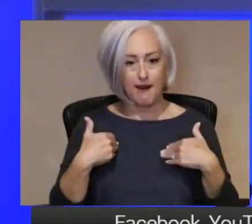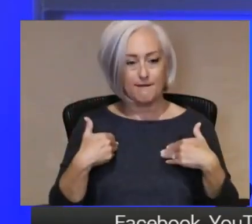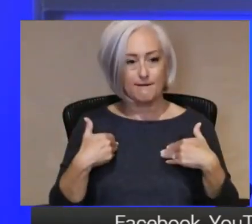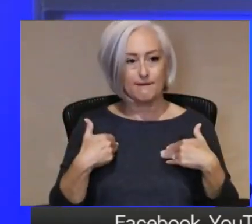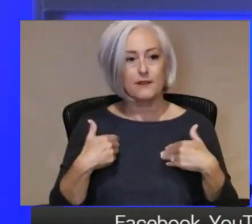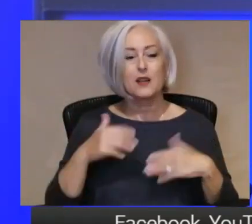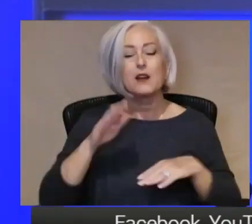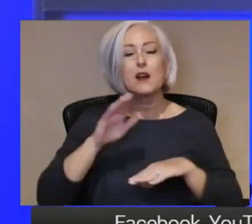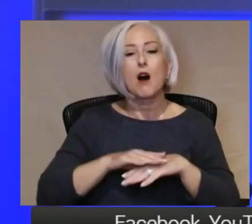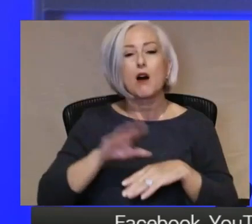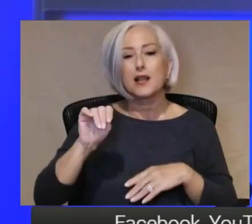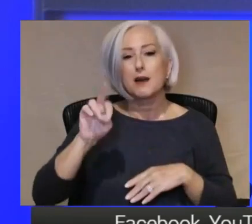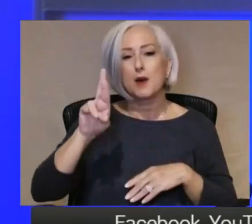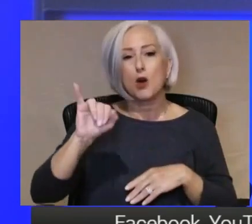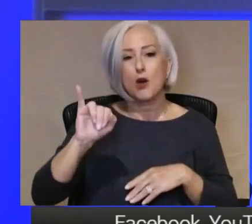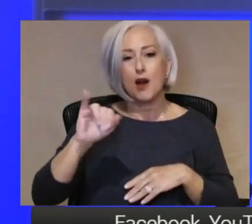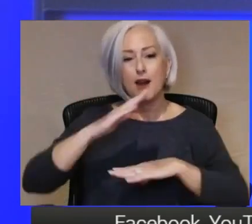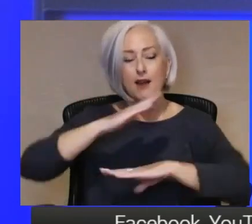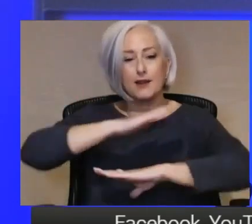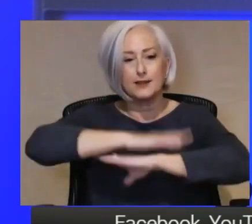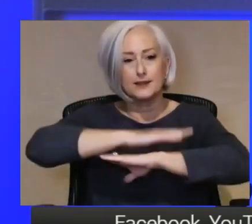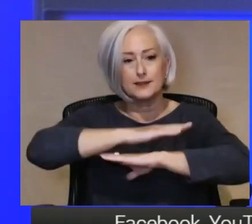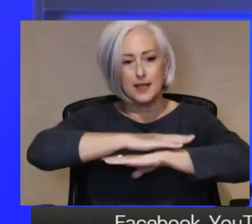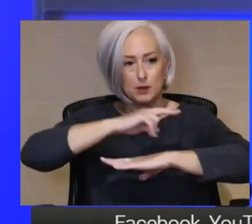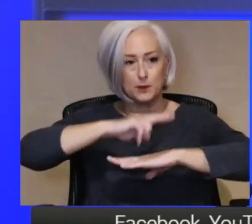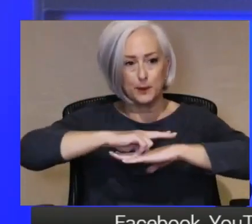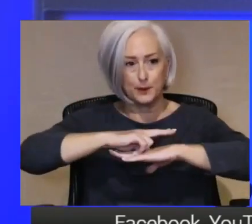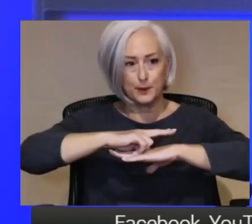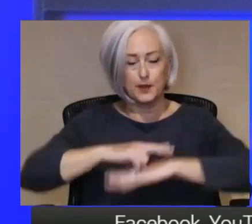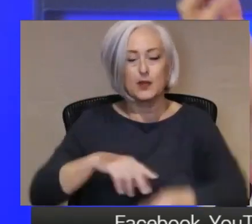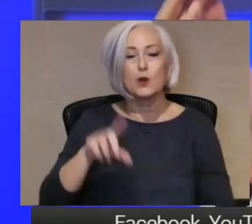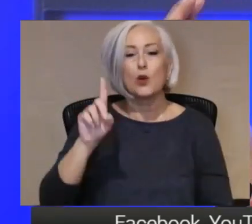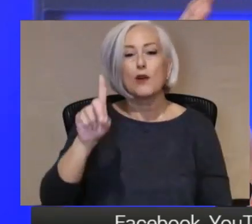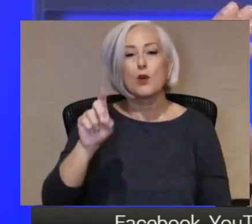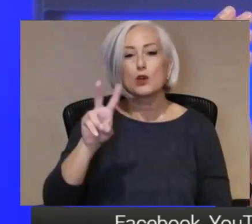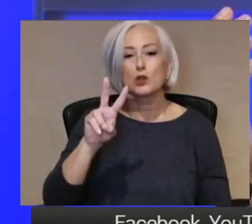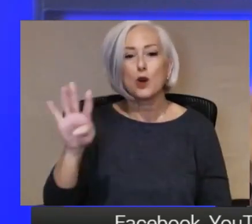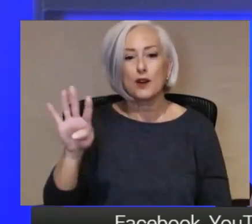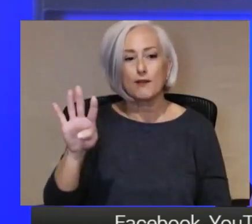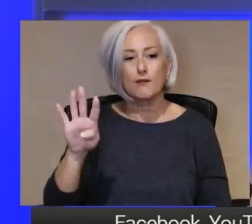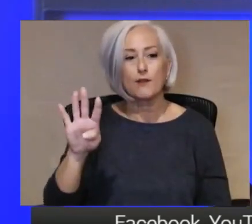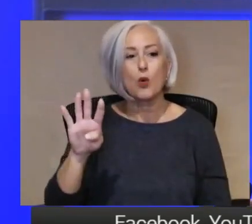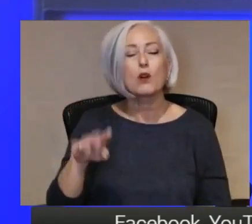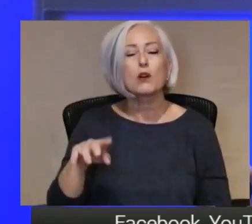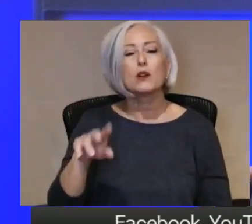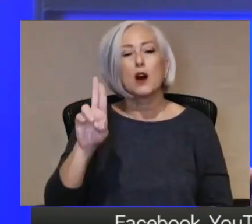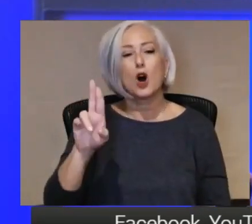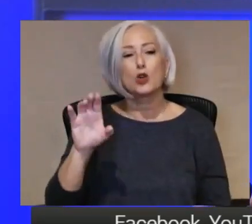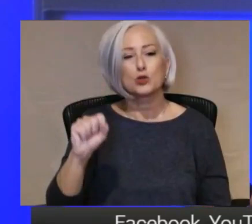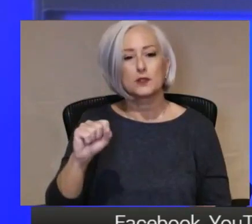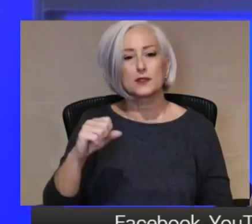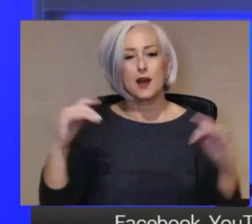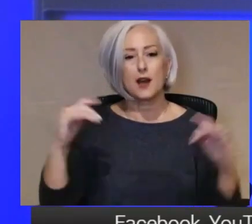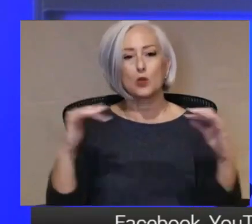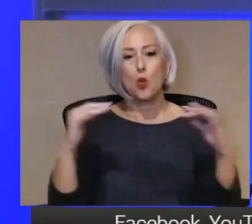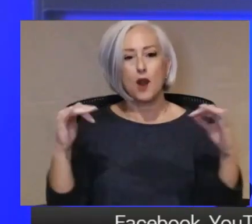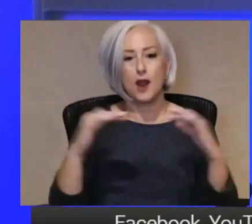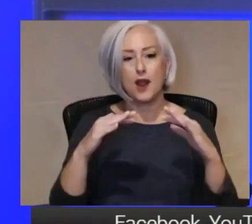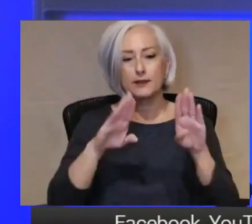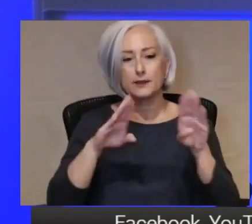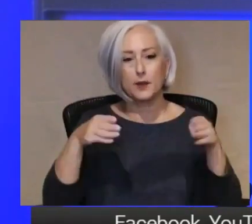1,024 individually controlled ultrasound waves that will be aimed towards the target deep within the brain in the